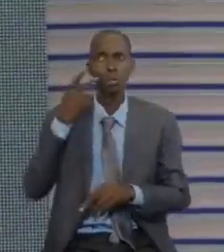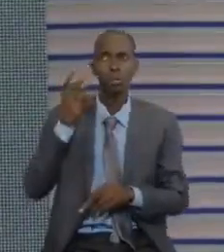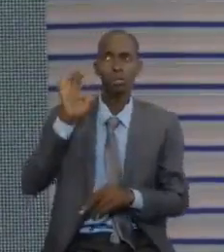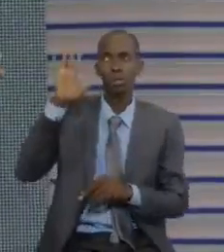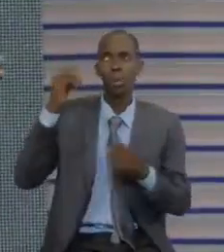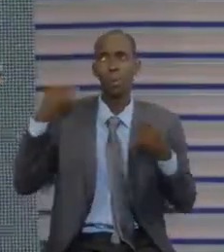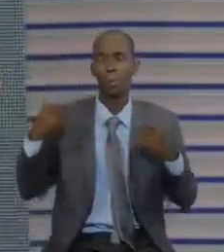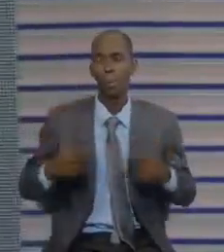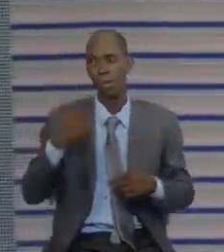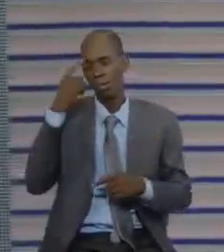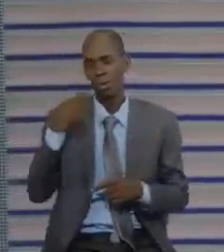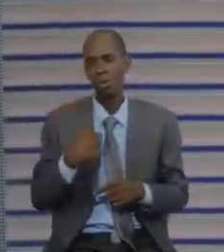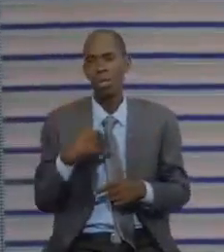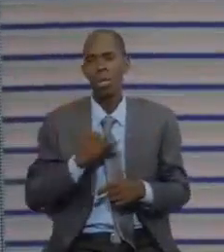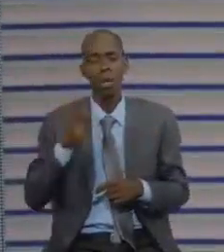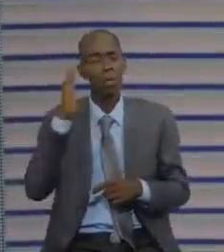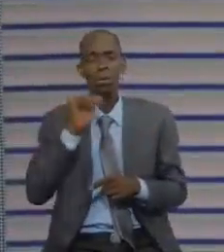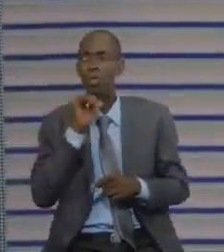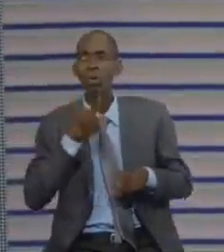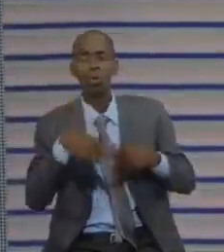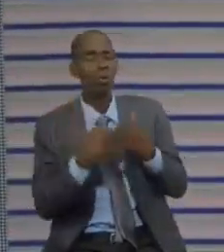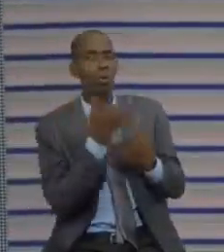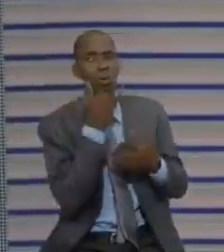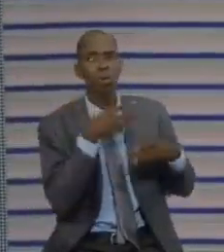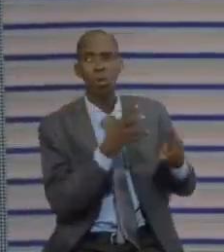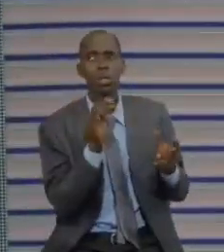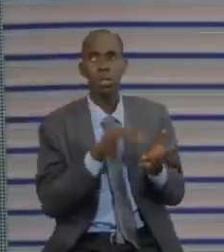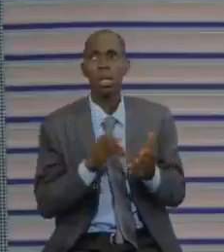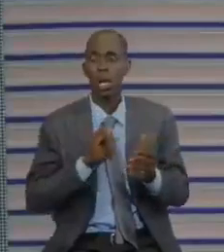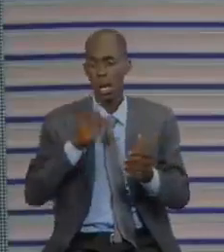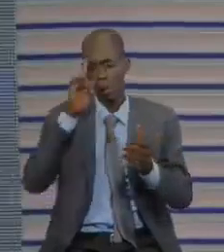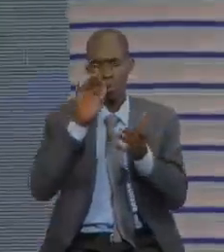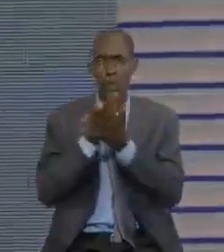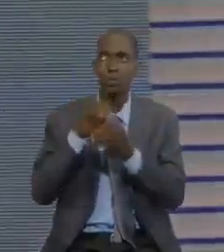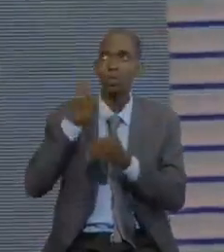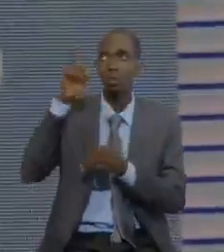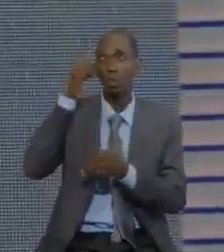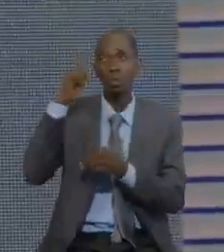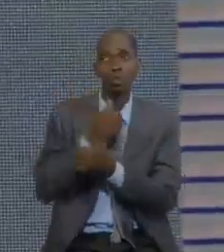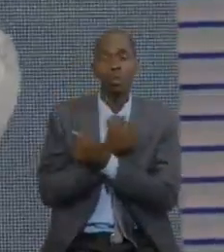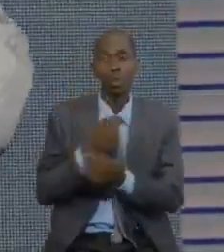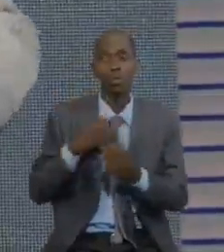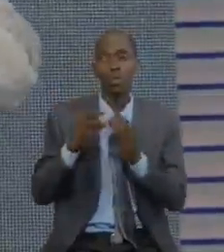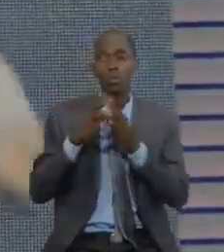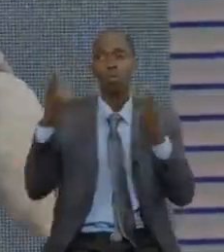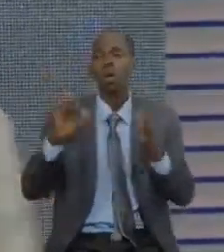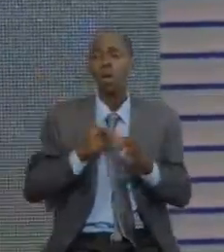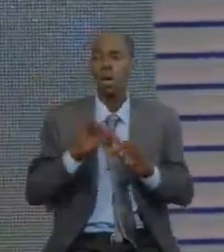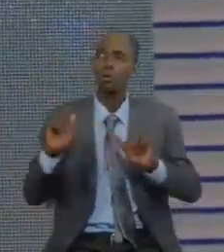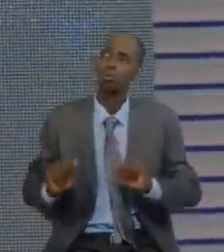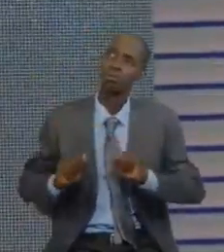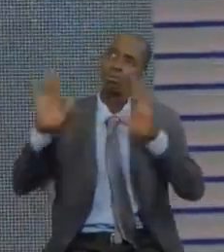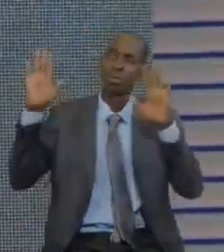I will not go that direction again. I believe in you because you love me so much, and I submit, I